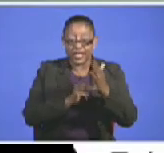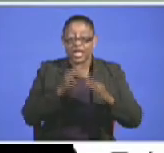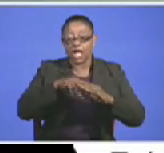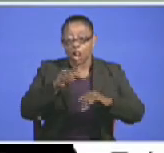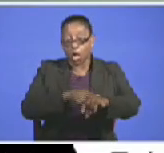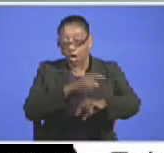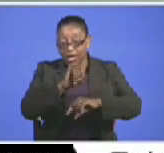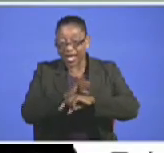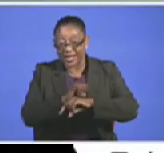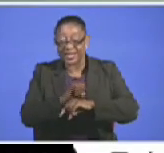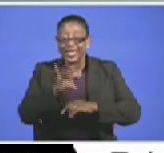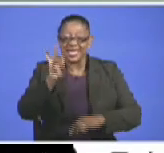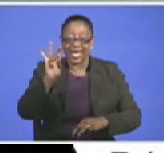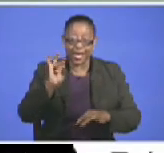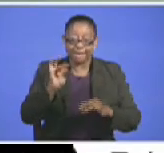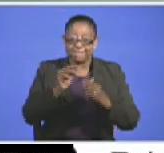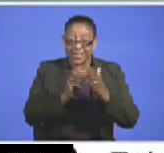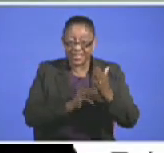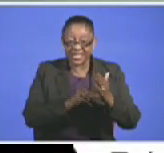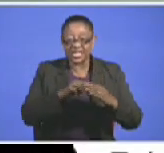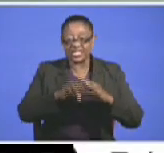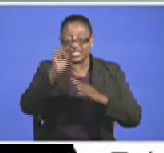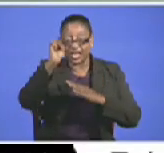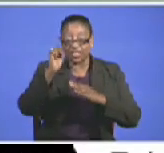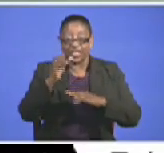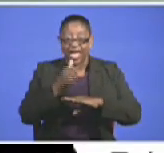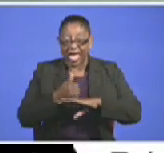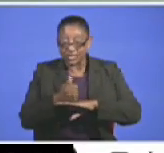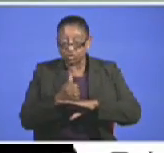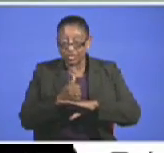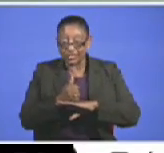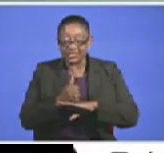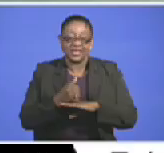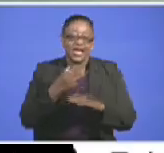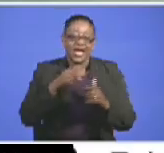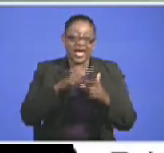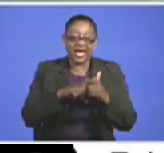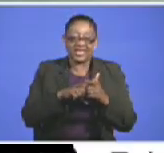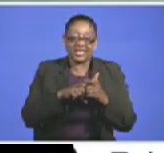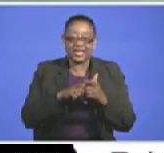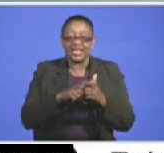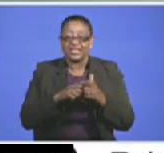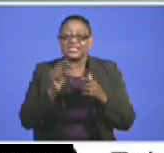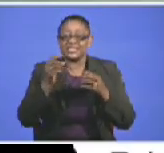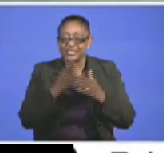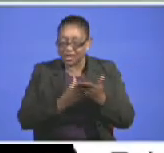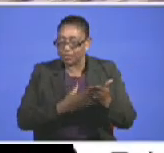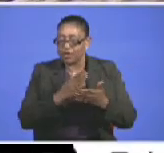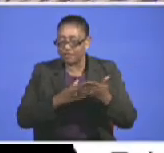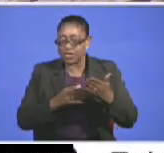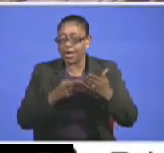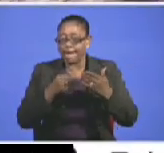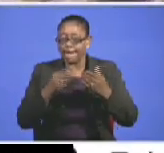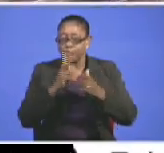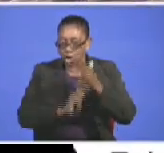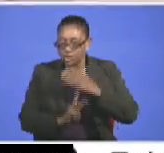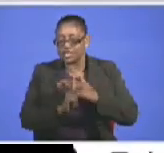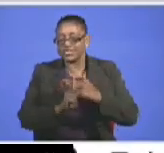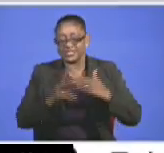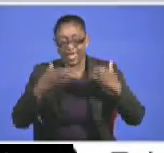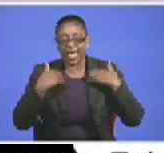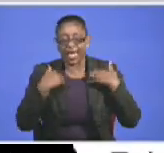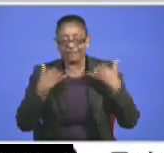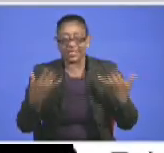Island, $8 million in South Andros, $7 million in Grand Bahama. These are just some of the major projects. Another project set